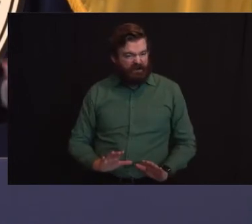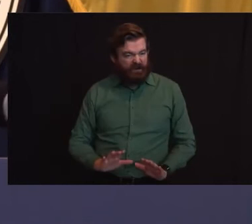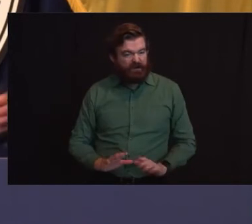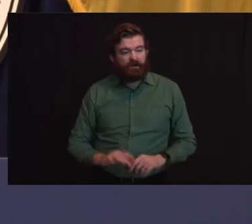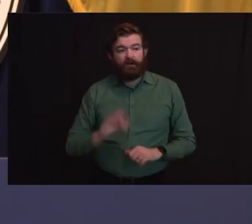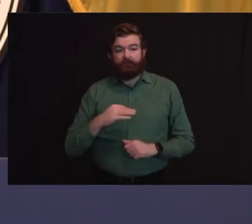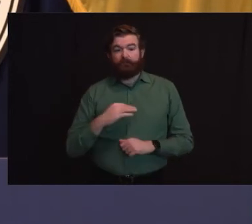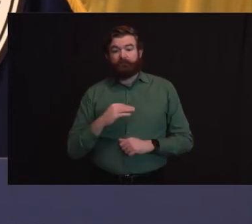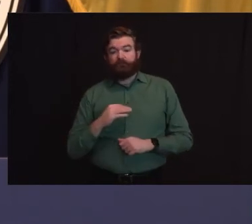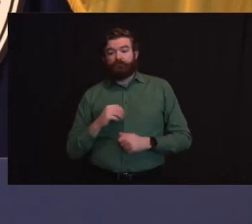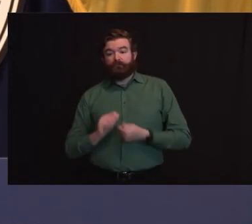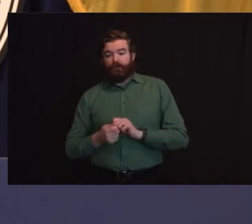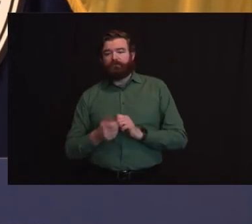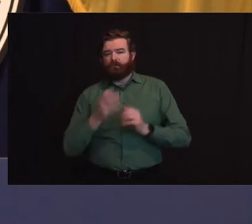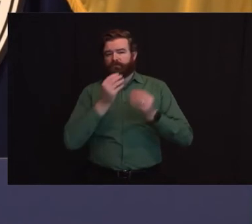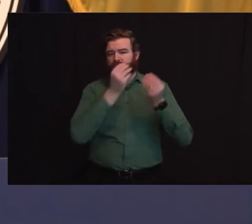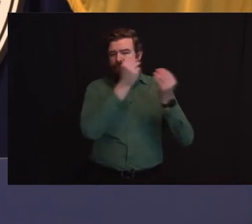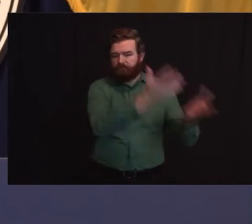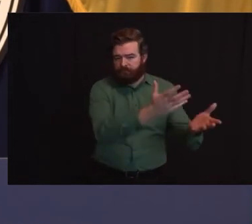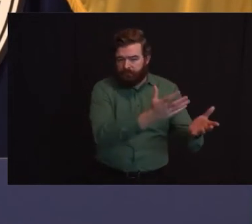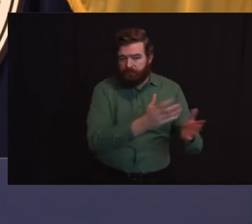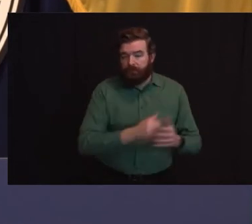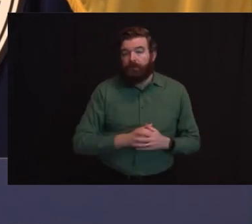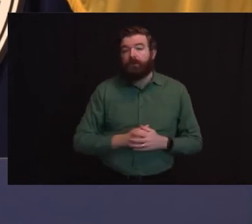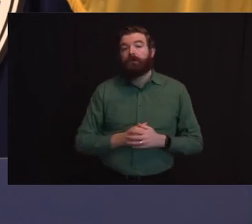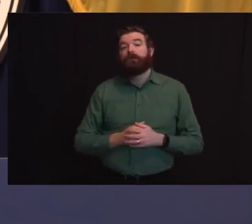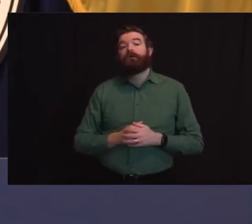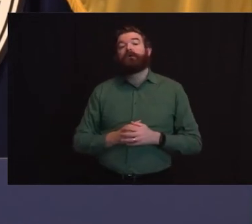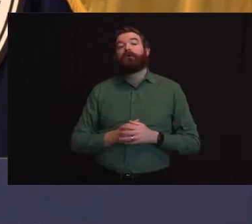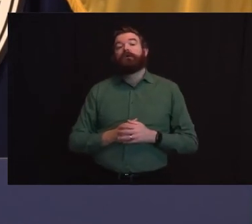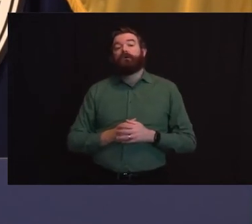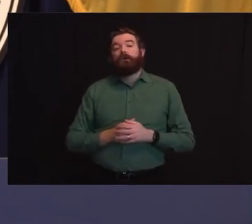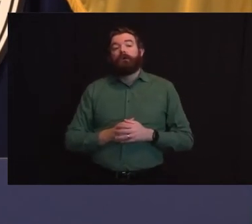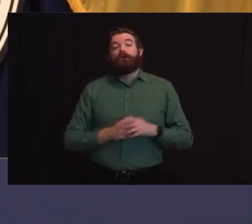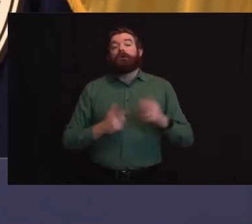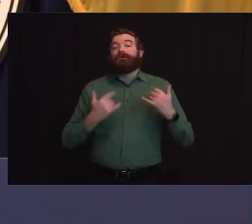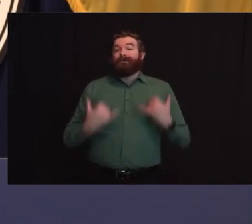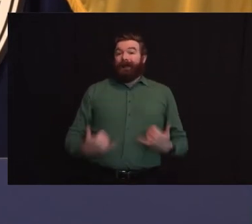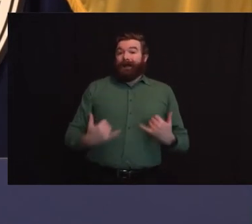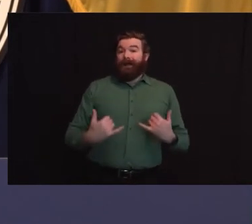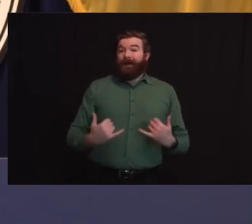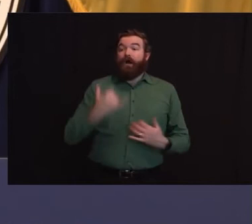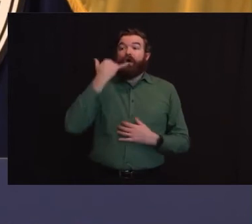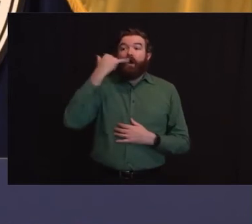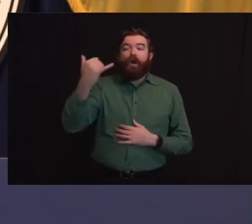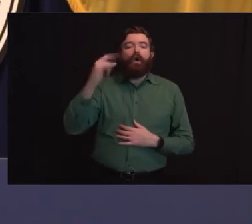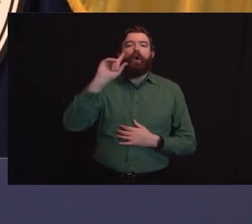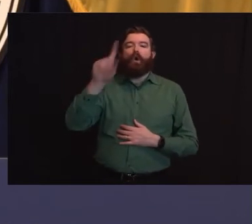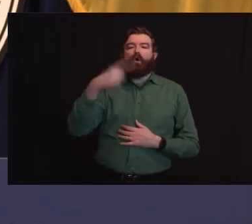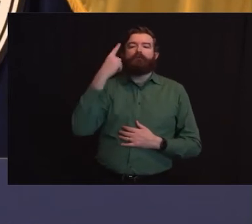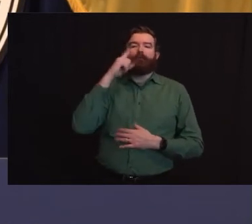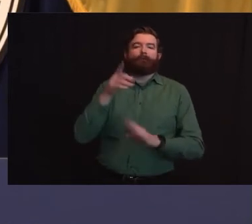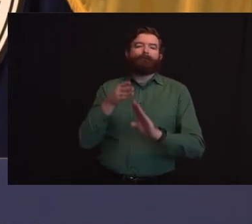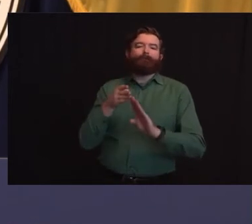helping you pre-register. And I'm not certain as to whether or not it's both first and